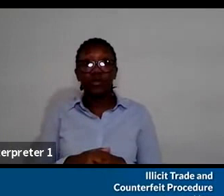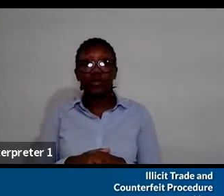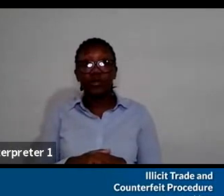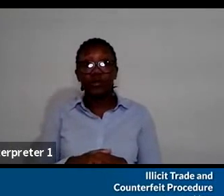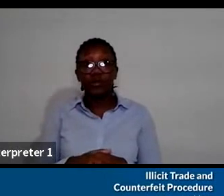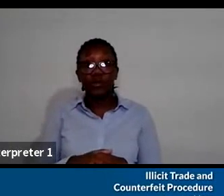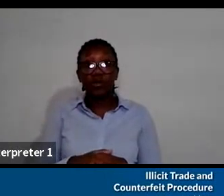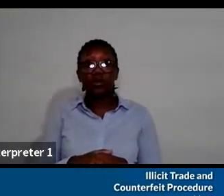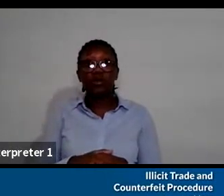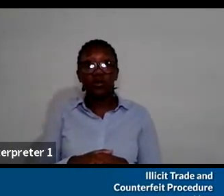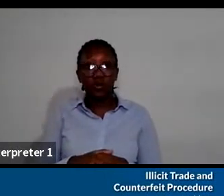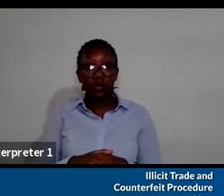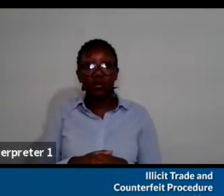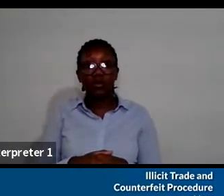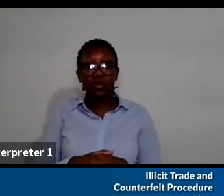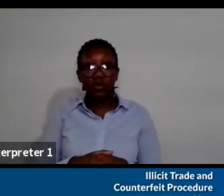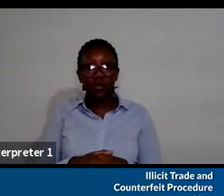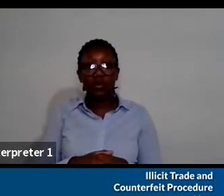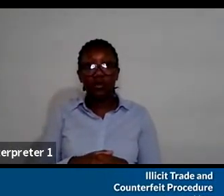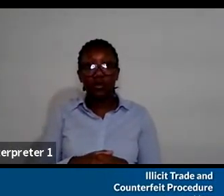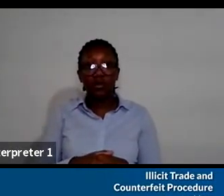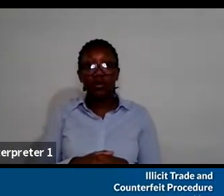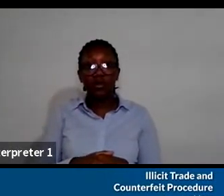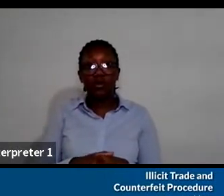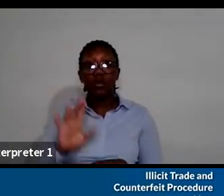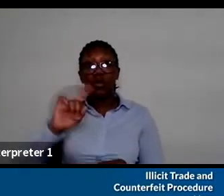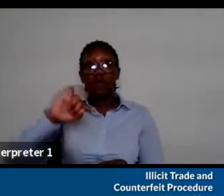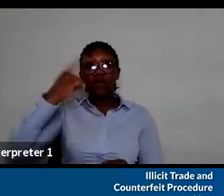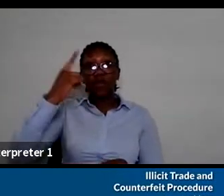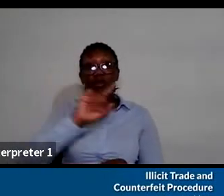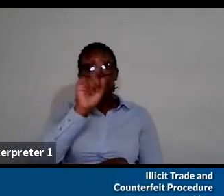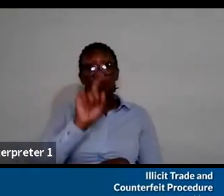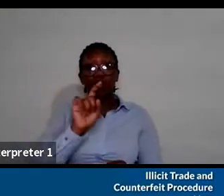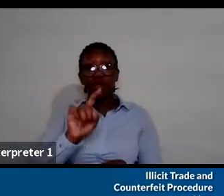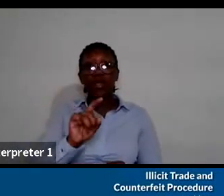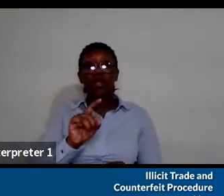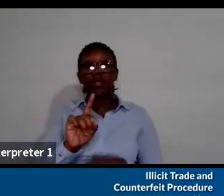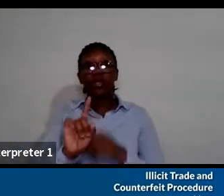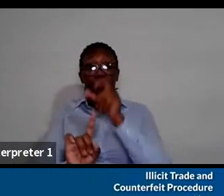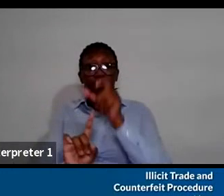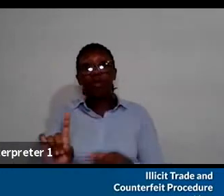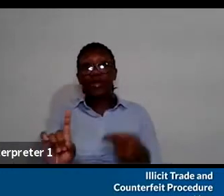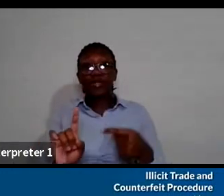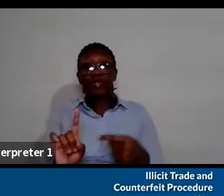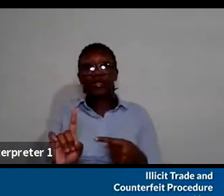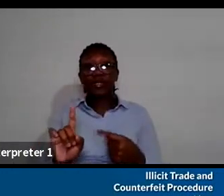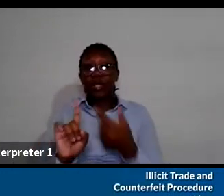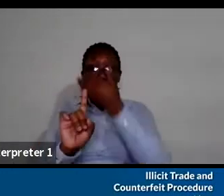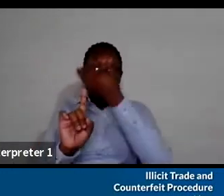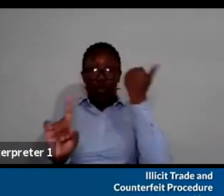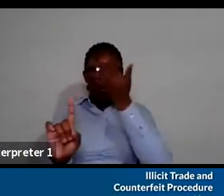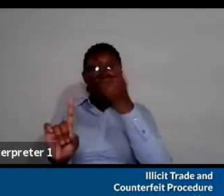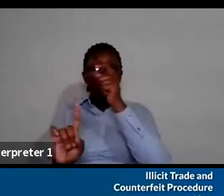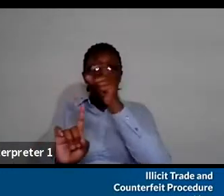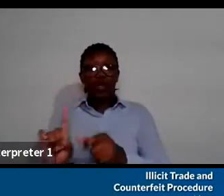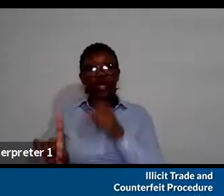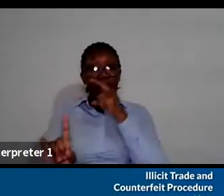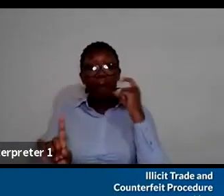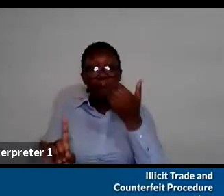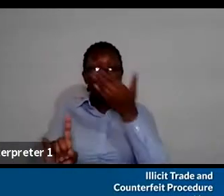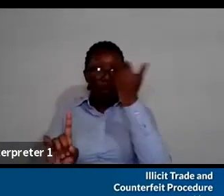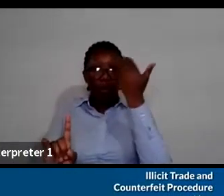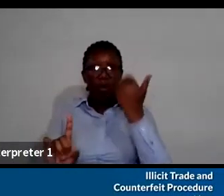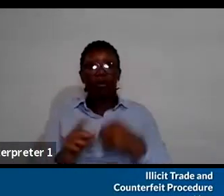there is a question that is on the chat. It came from Anonymous. I'll read it out loud. There is